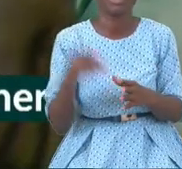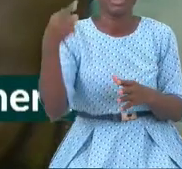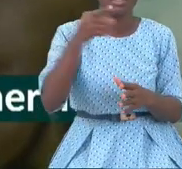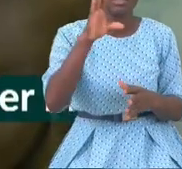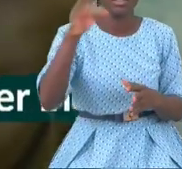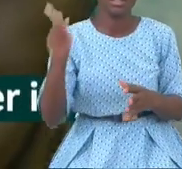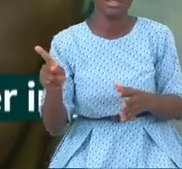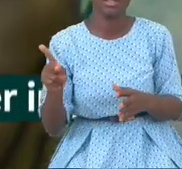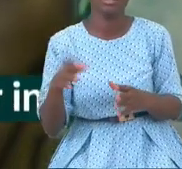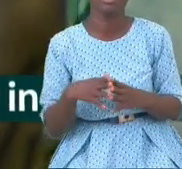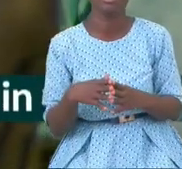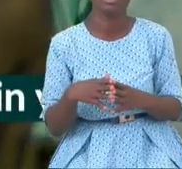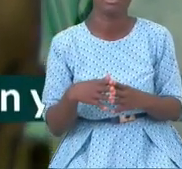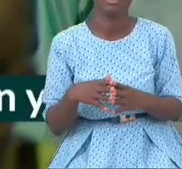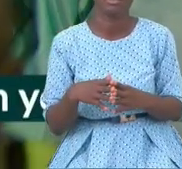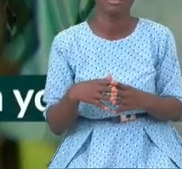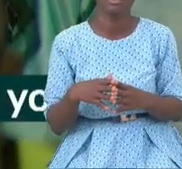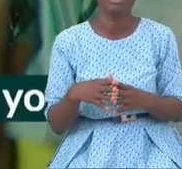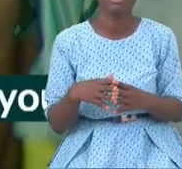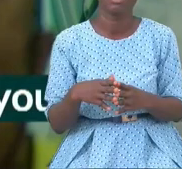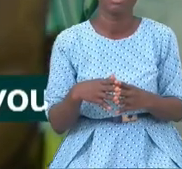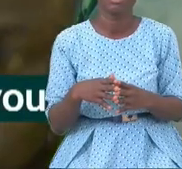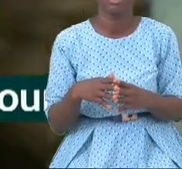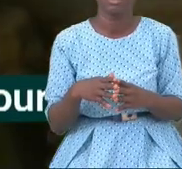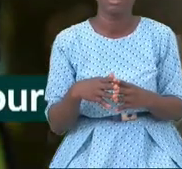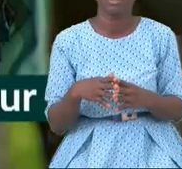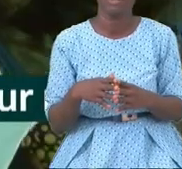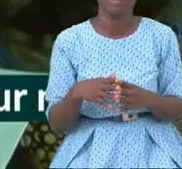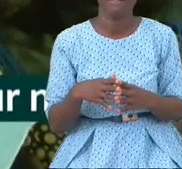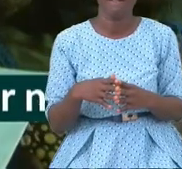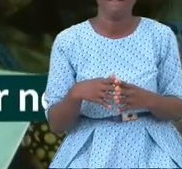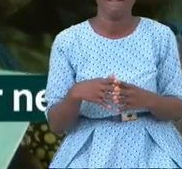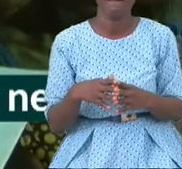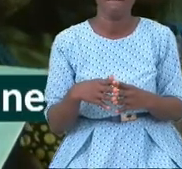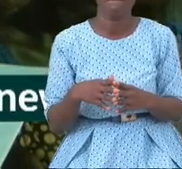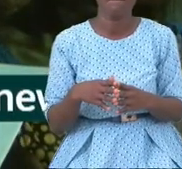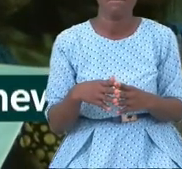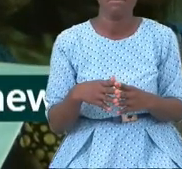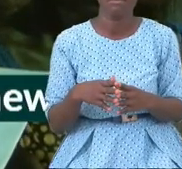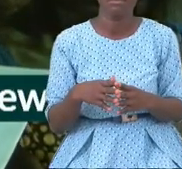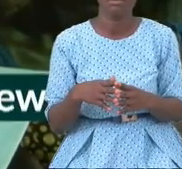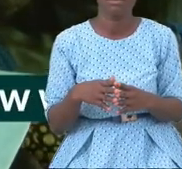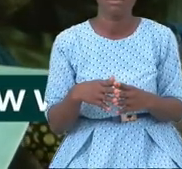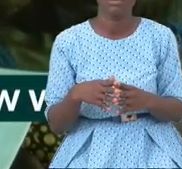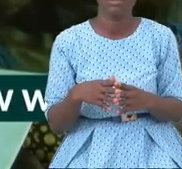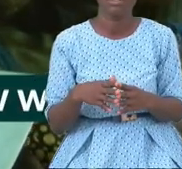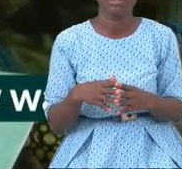the form, so we can assist you in your new walk with Christ.